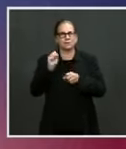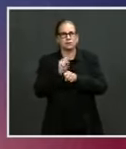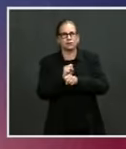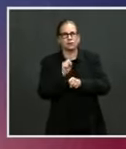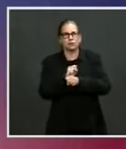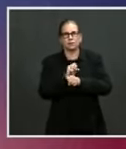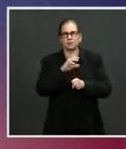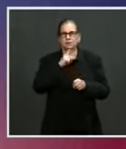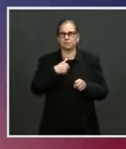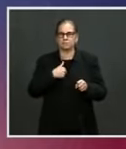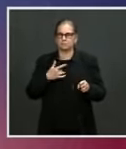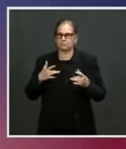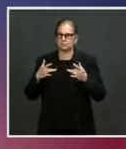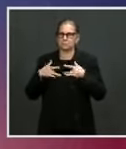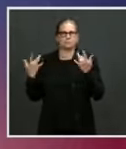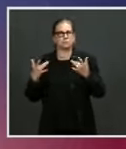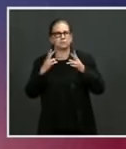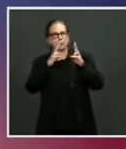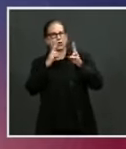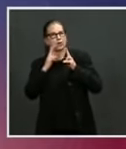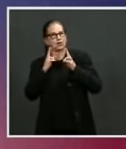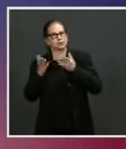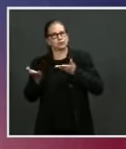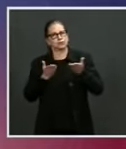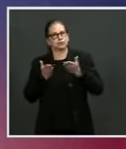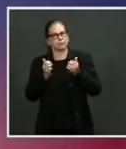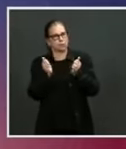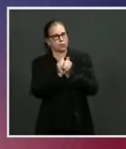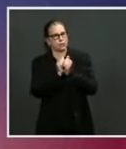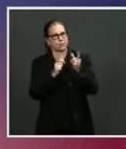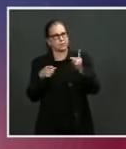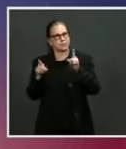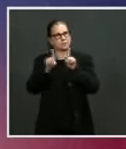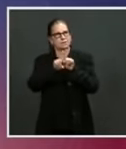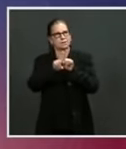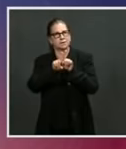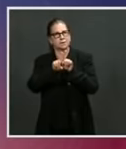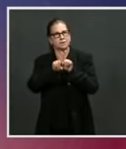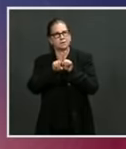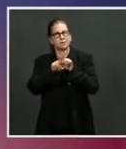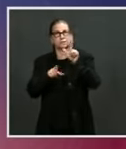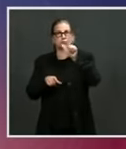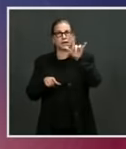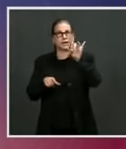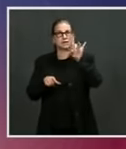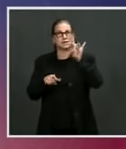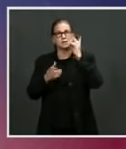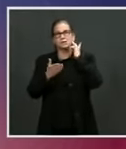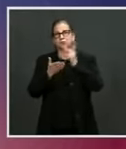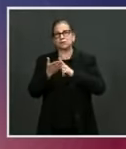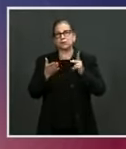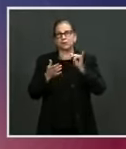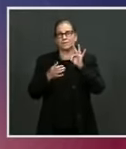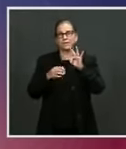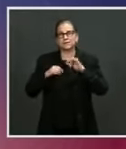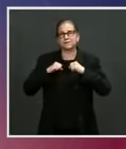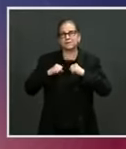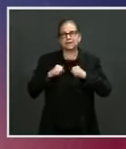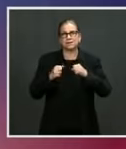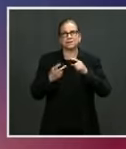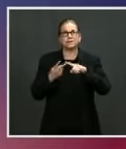honor to introduce the 28th United States Secretary of Defense, Lloyd J. Austin III.